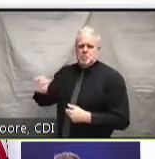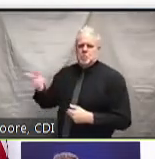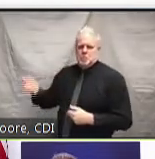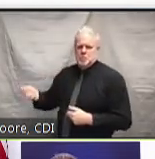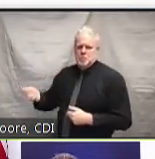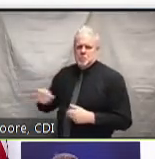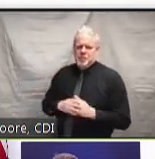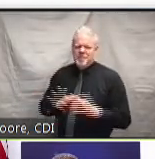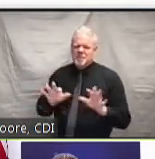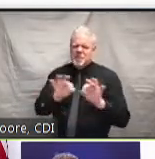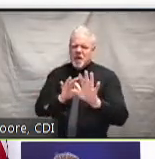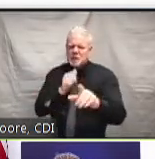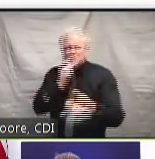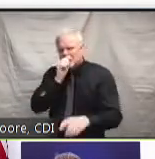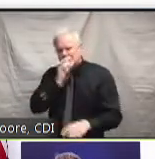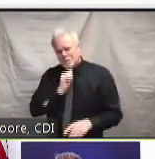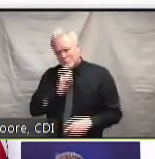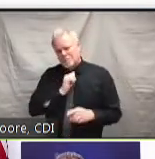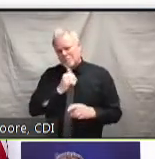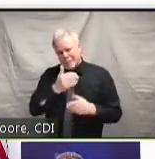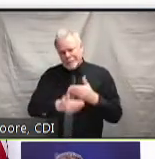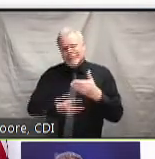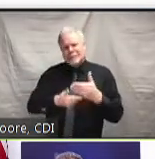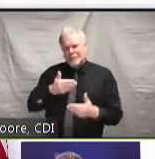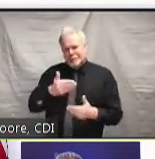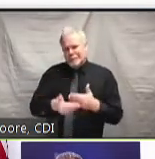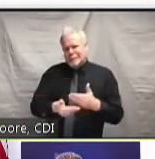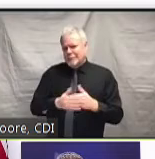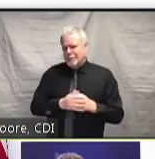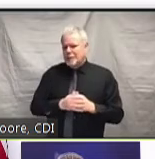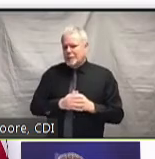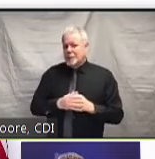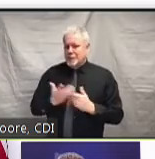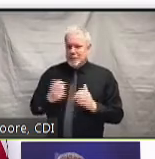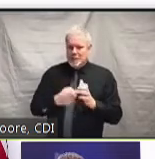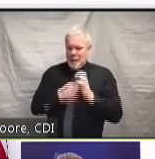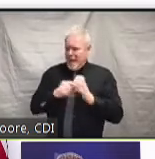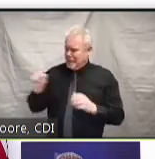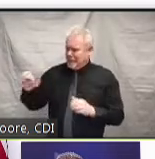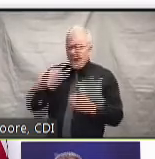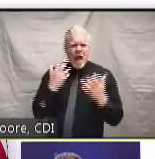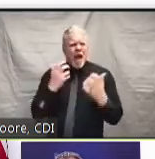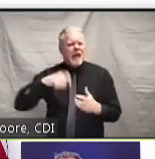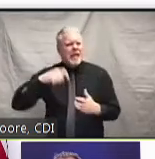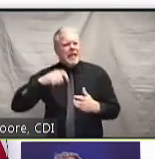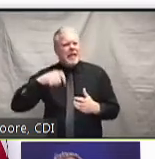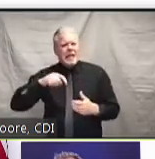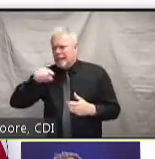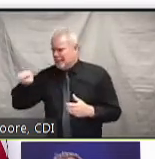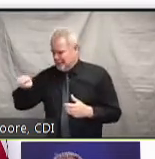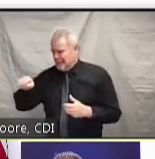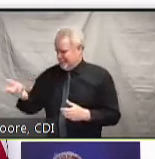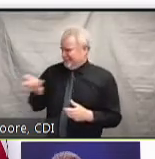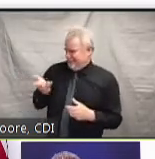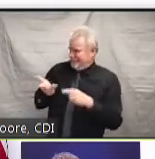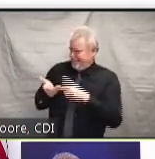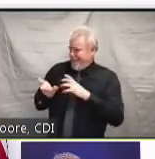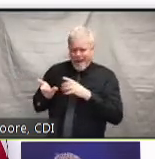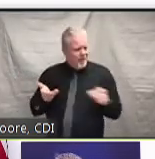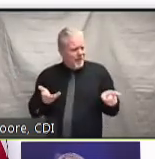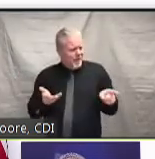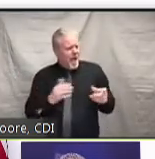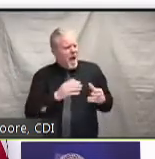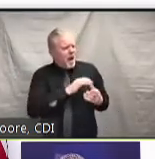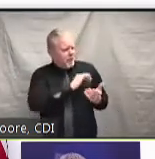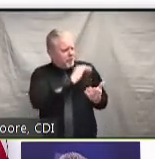a situation where our demand and our capacity to administer vaccine greatly outpaces the supply.